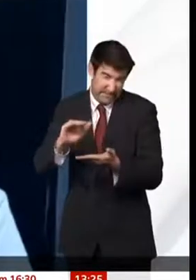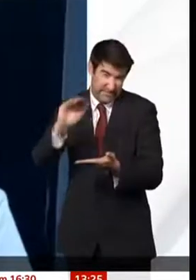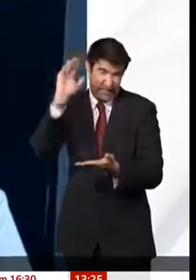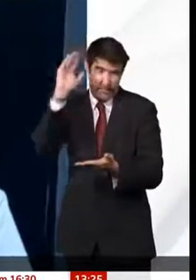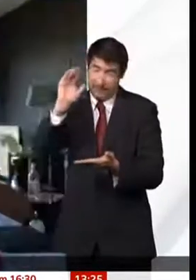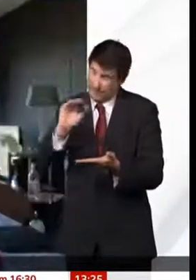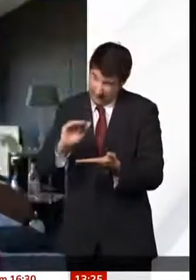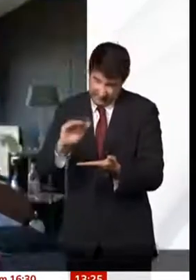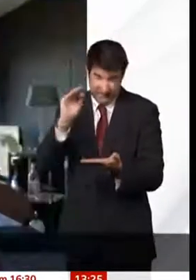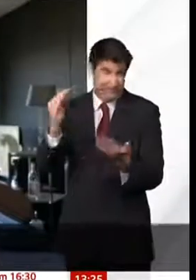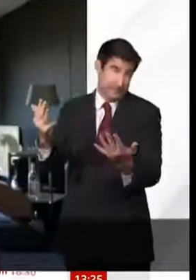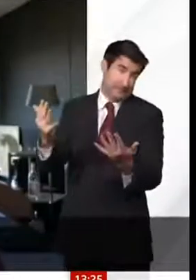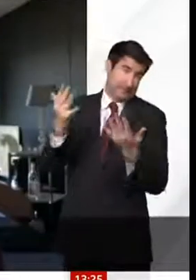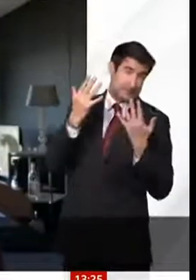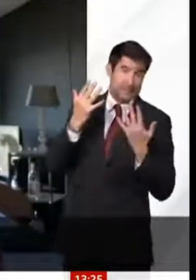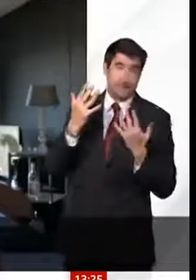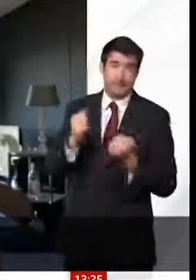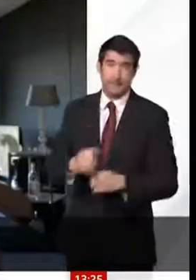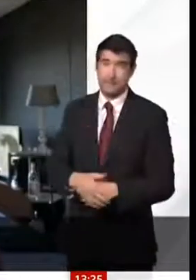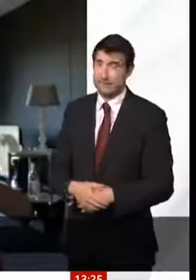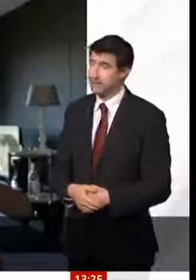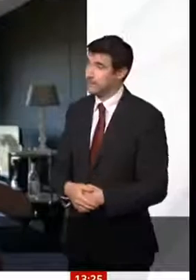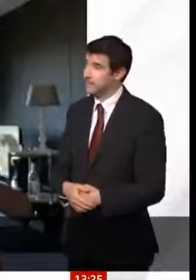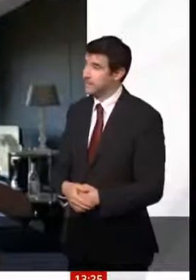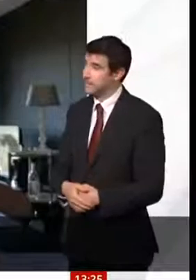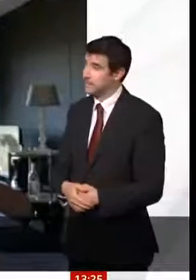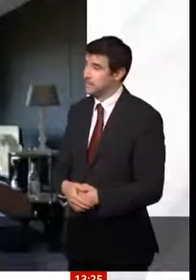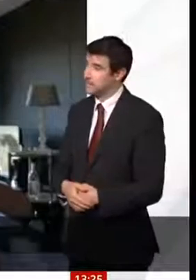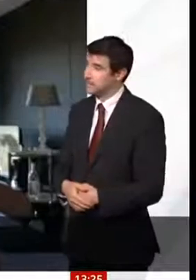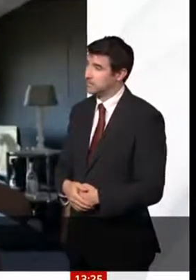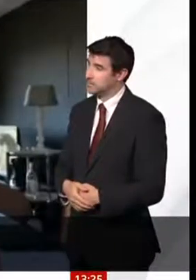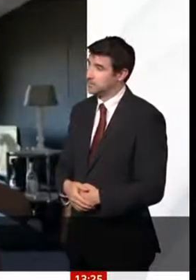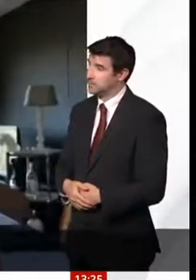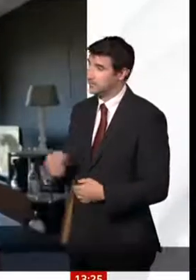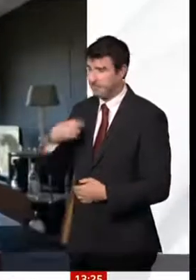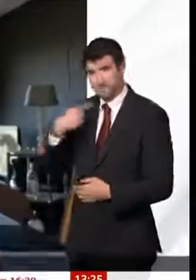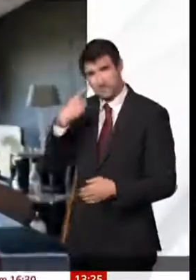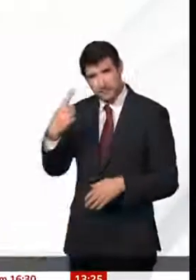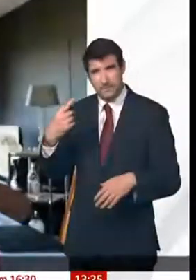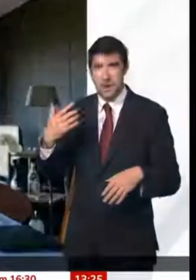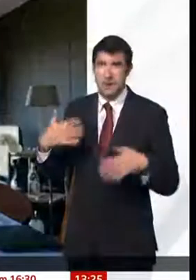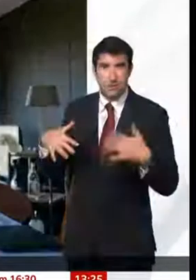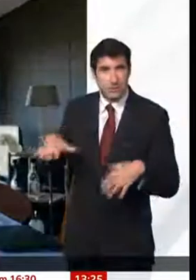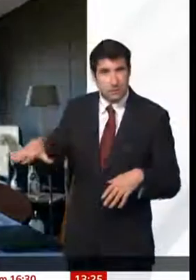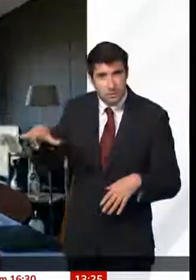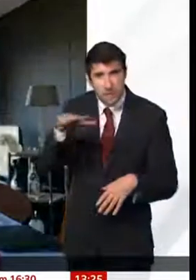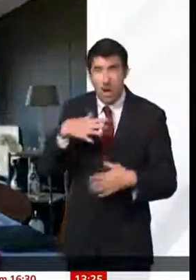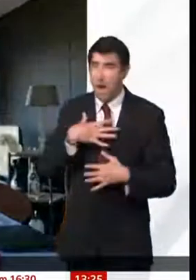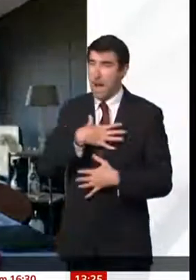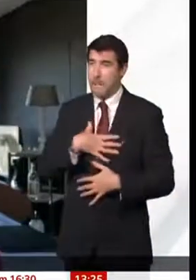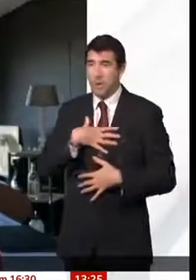so overwhelming. To see the suffering, to go physically through it again, the emotional impact again. At this moment,